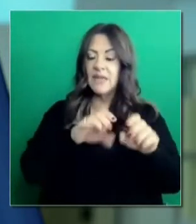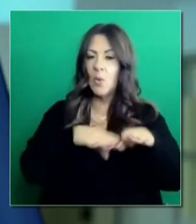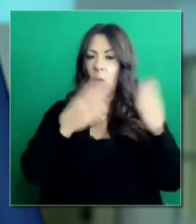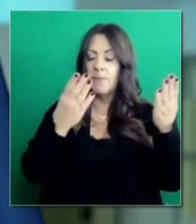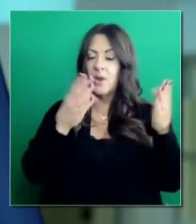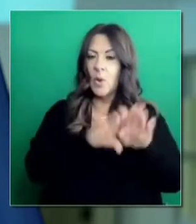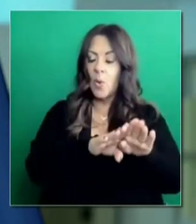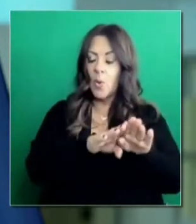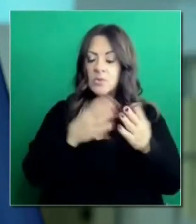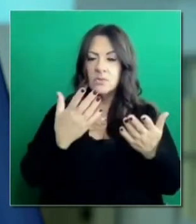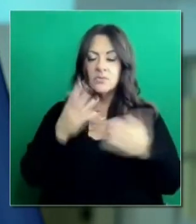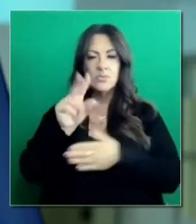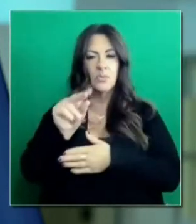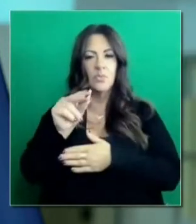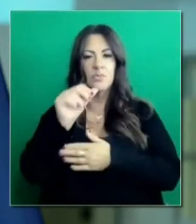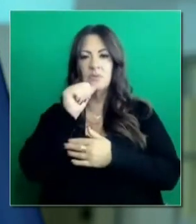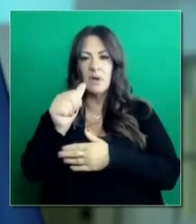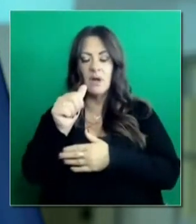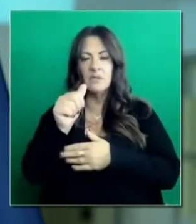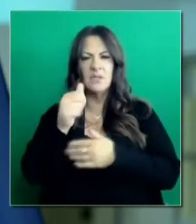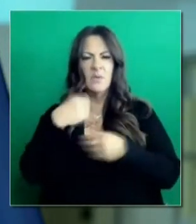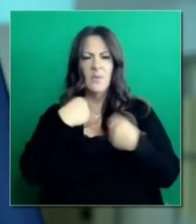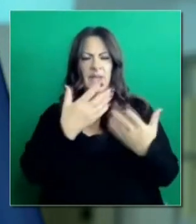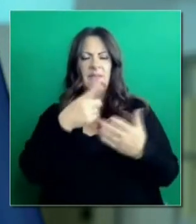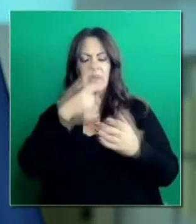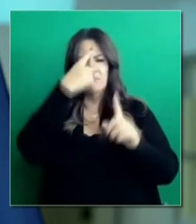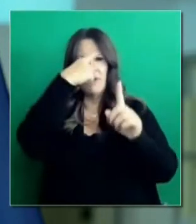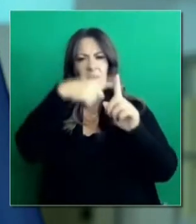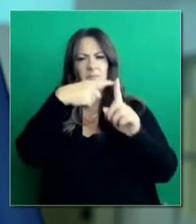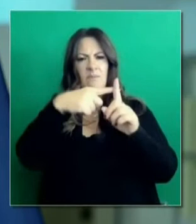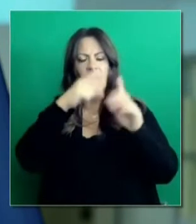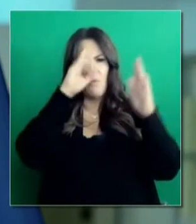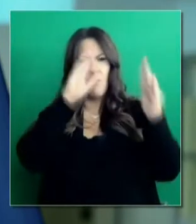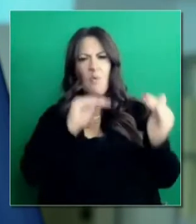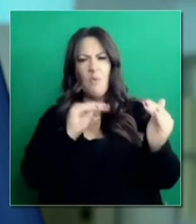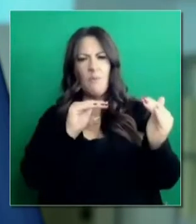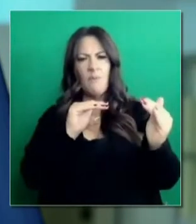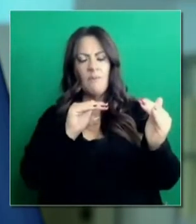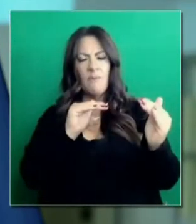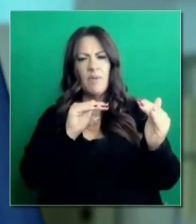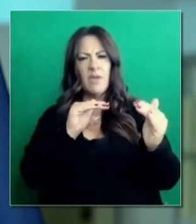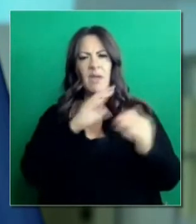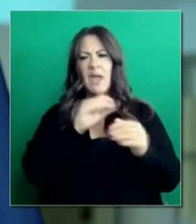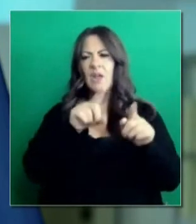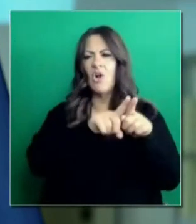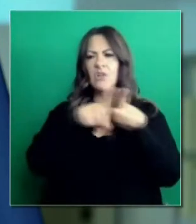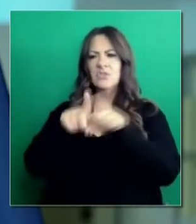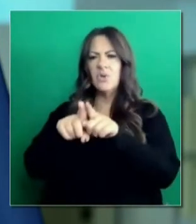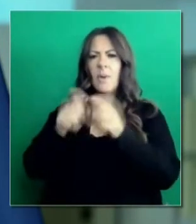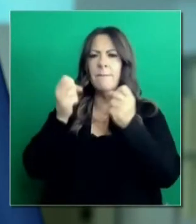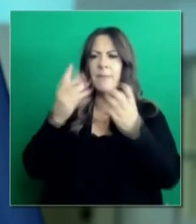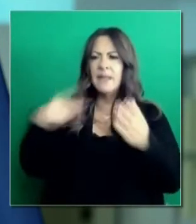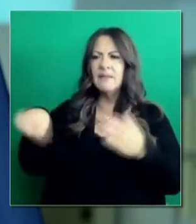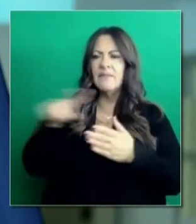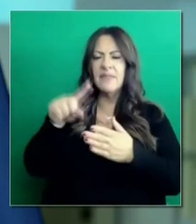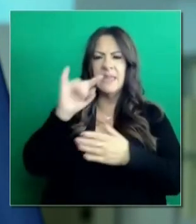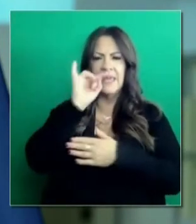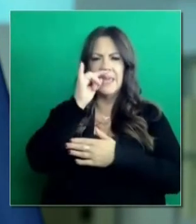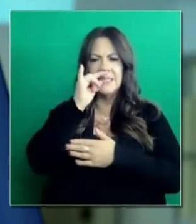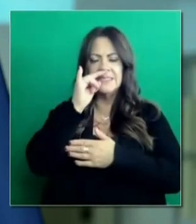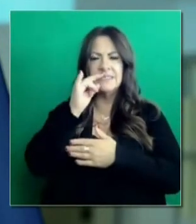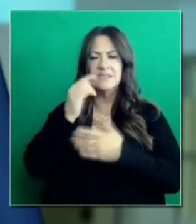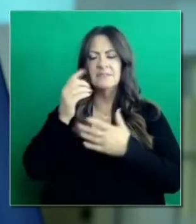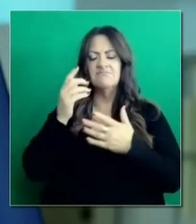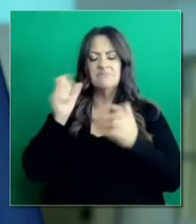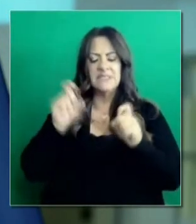of optimism, not only to those businesses, but to those that want to see their kids out there in activities like